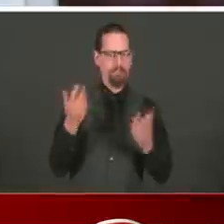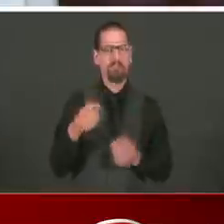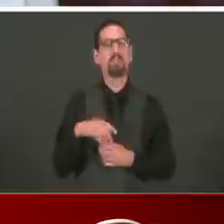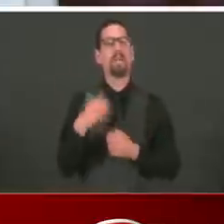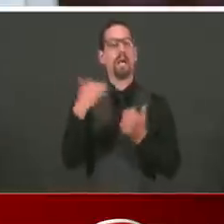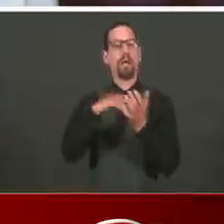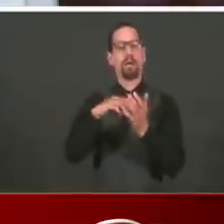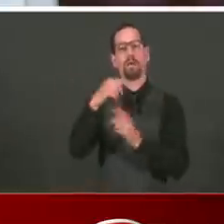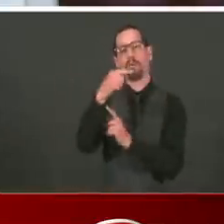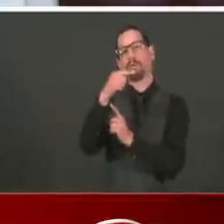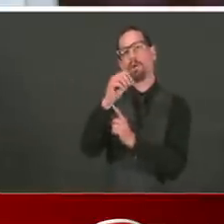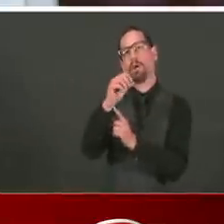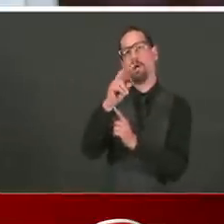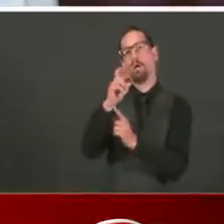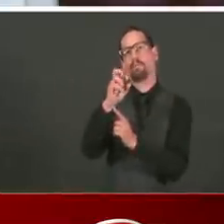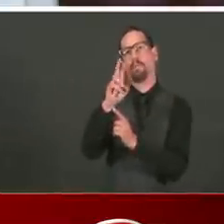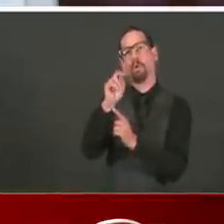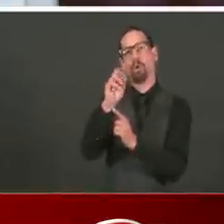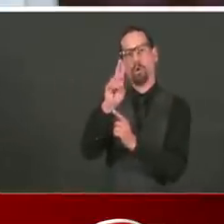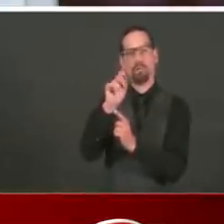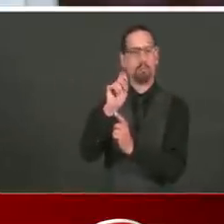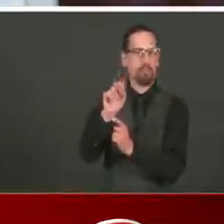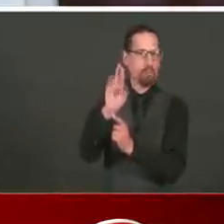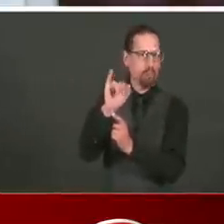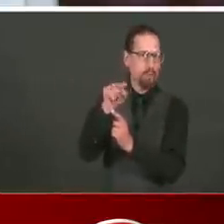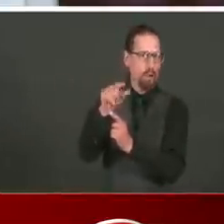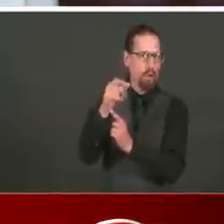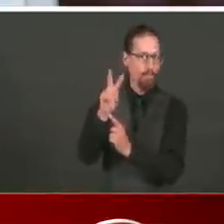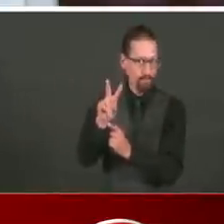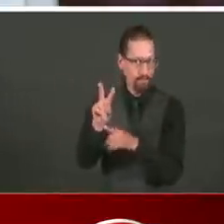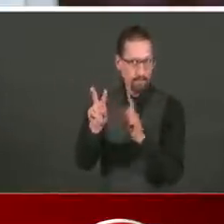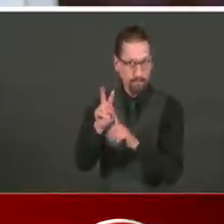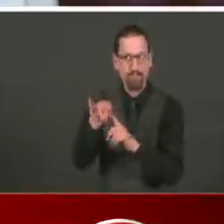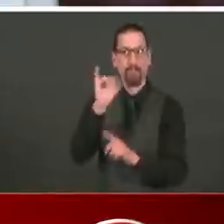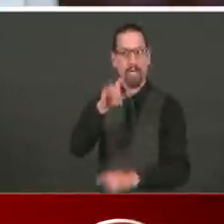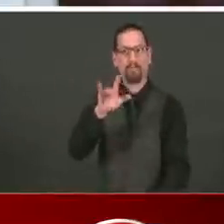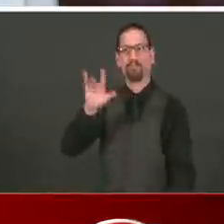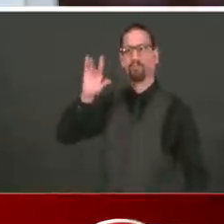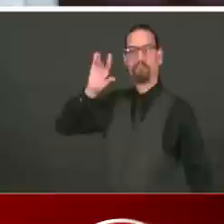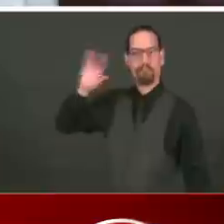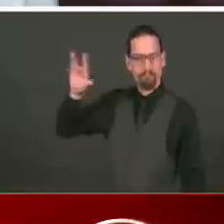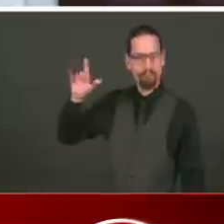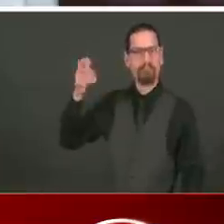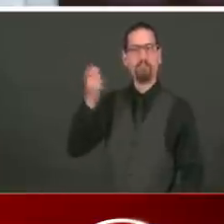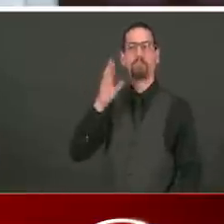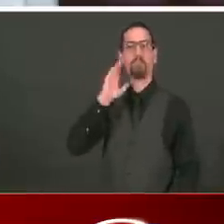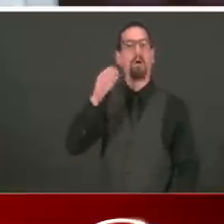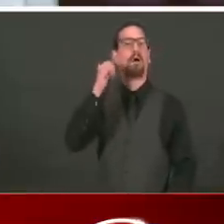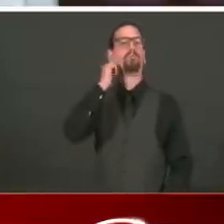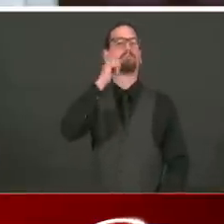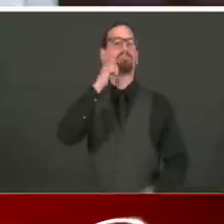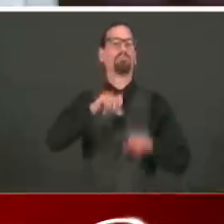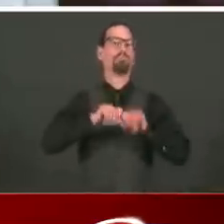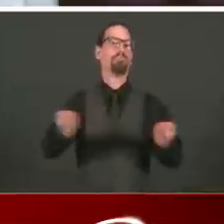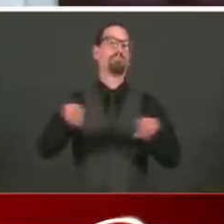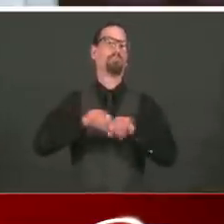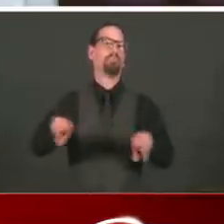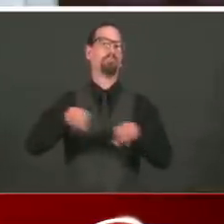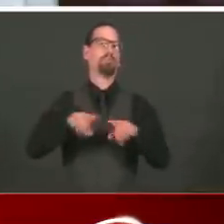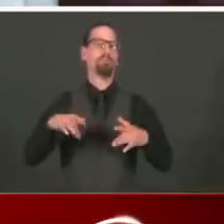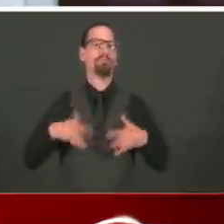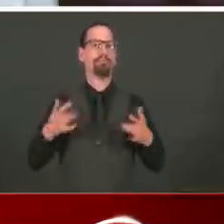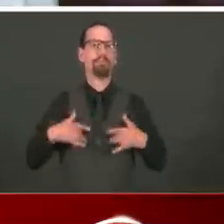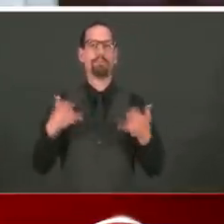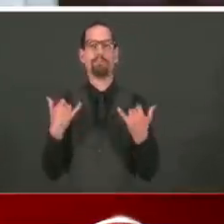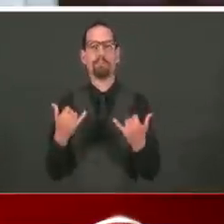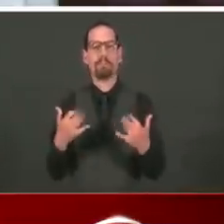governor.ri.gov. It's just information on a daily basis to about how Rhode Island's doing with the virus, updates